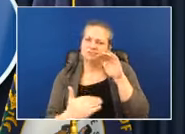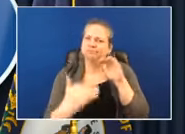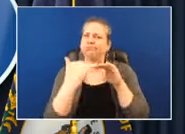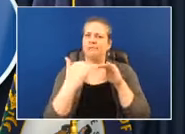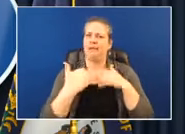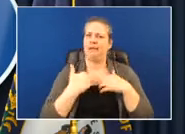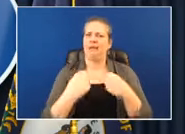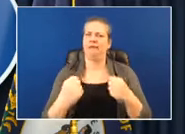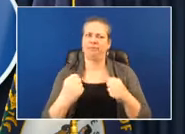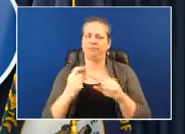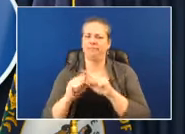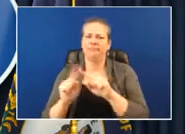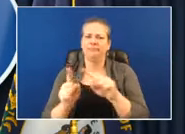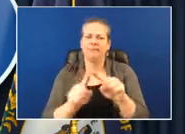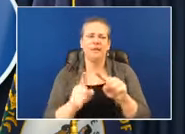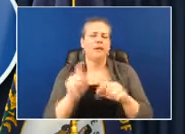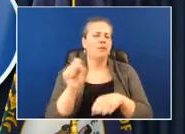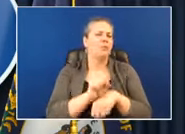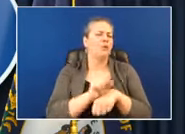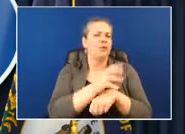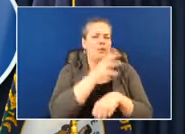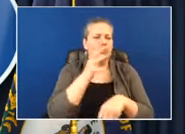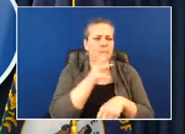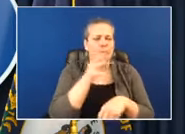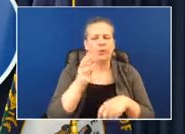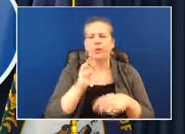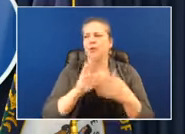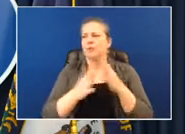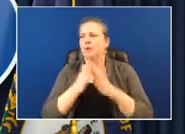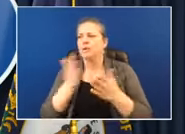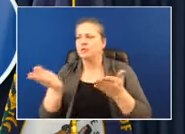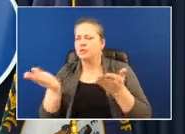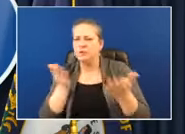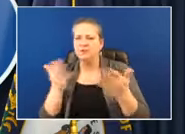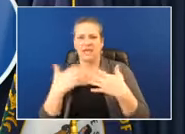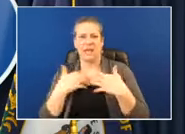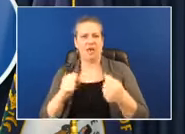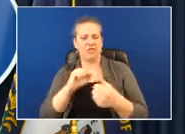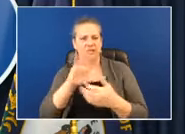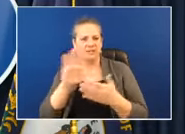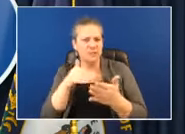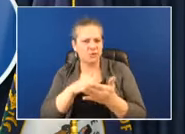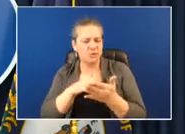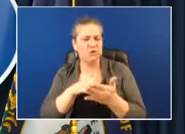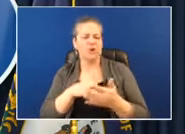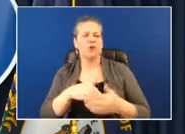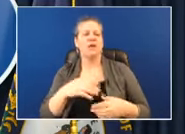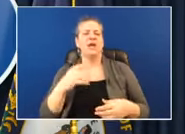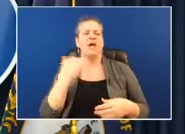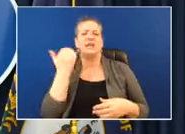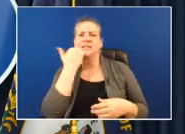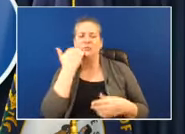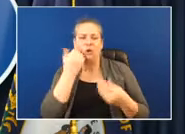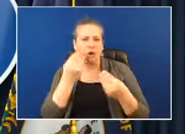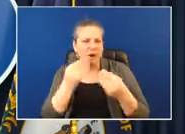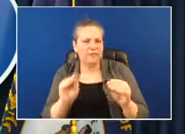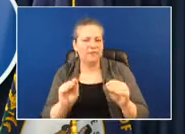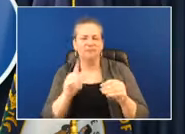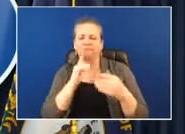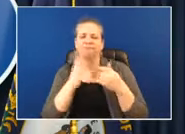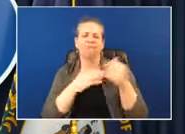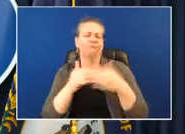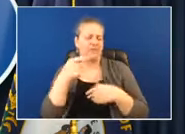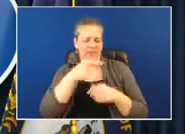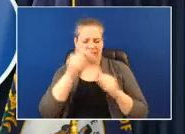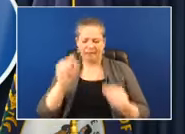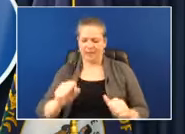primary care offices, community mental health centers, FQHCs, dental offices, and you name it, they can be embedded